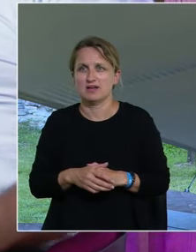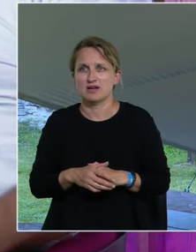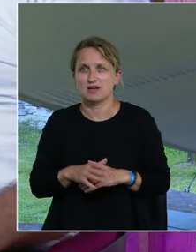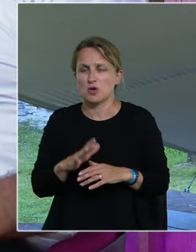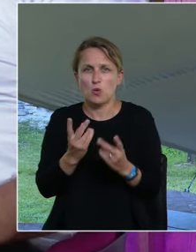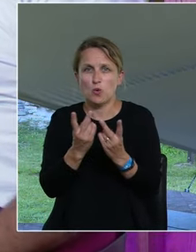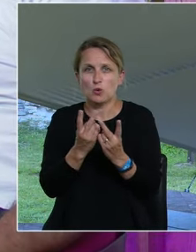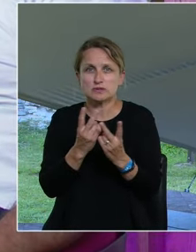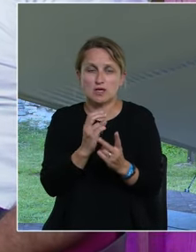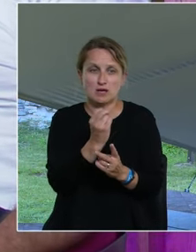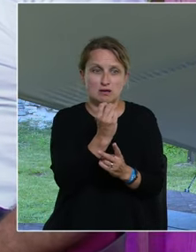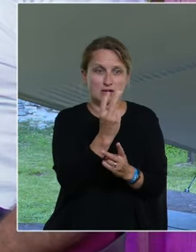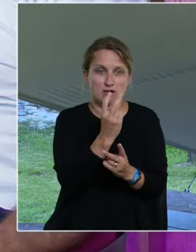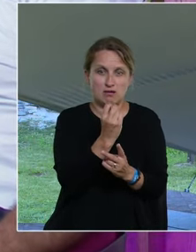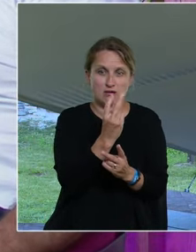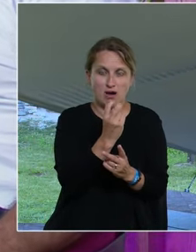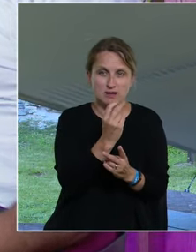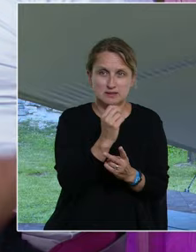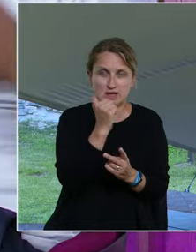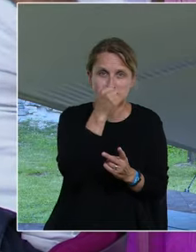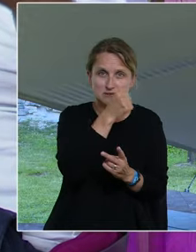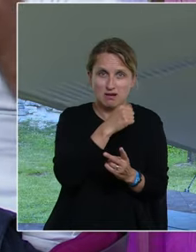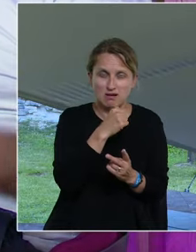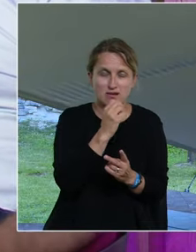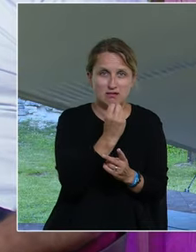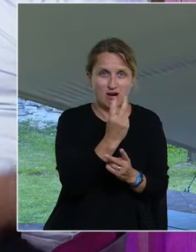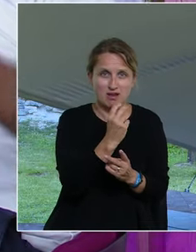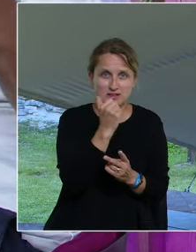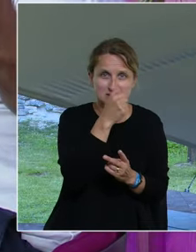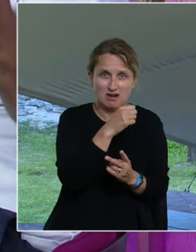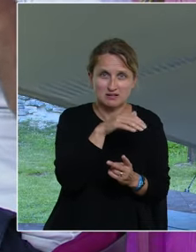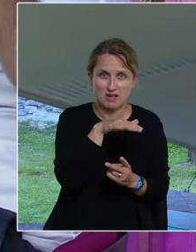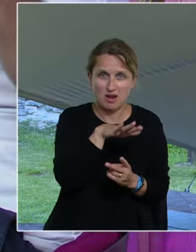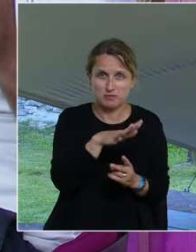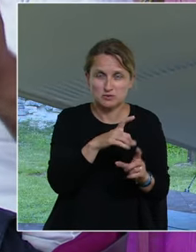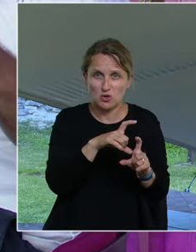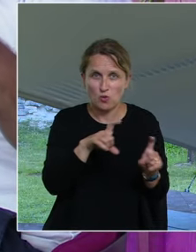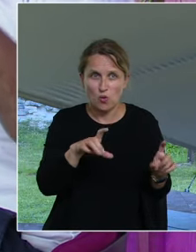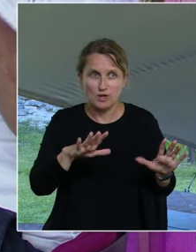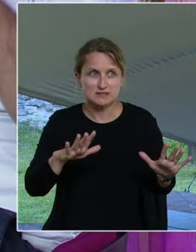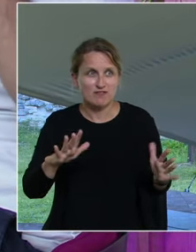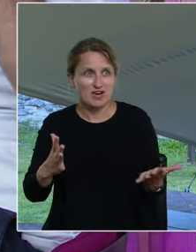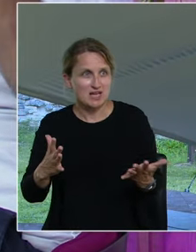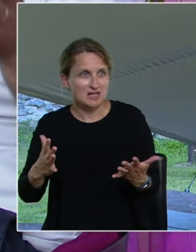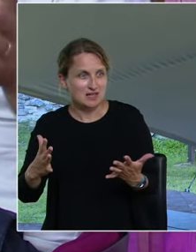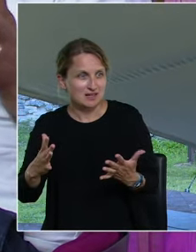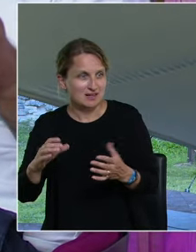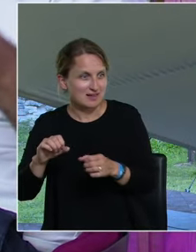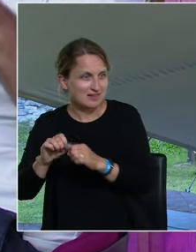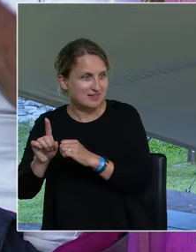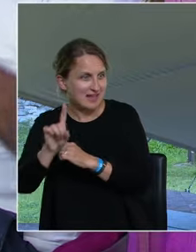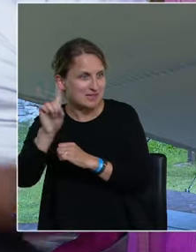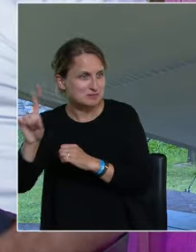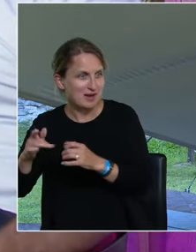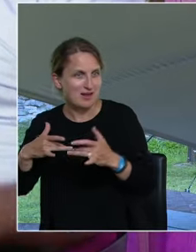if you haven't, if you're a 12-year-old kid, haven't gone to school, I'm sure you've seen, like, you know, Gladiators or whatever, like, you know, so or the newer stuff,